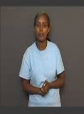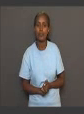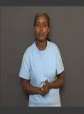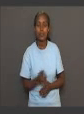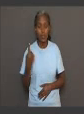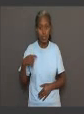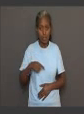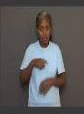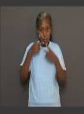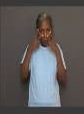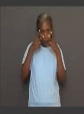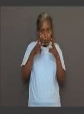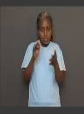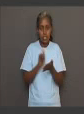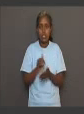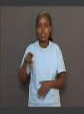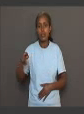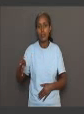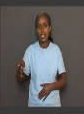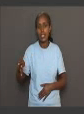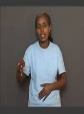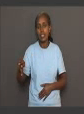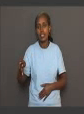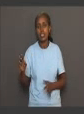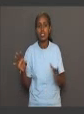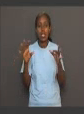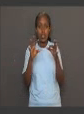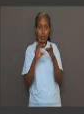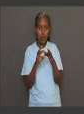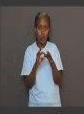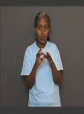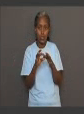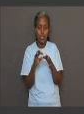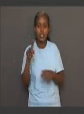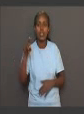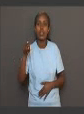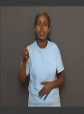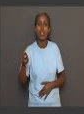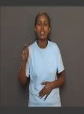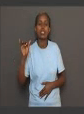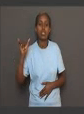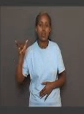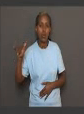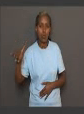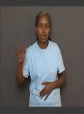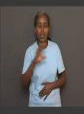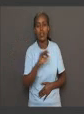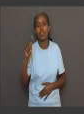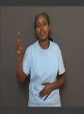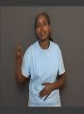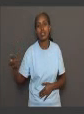We see that P is at coordinates x, y, and